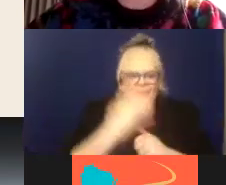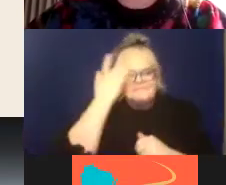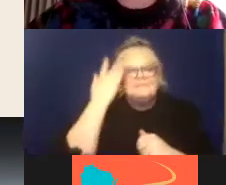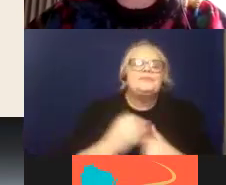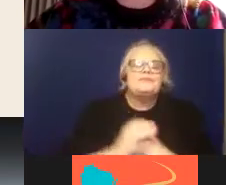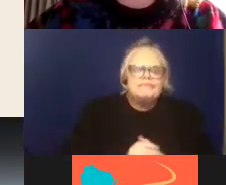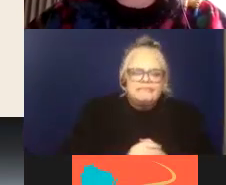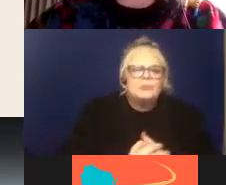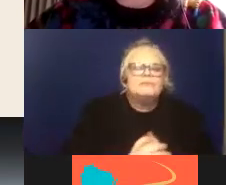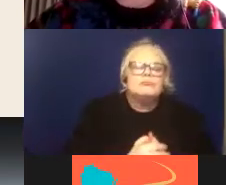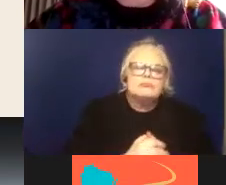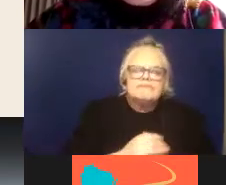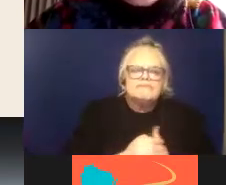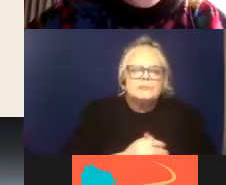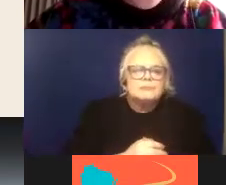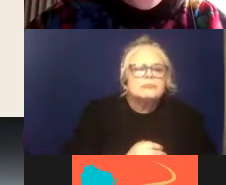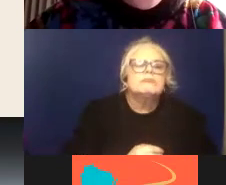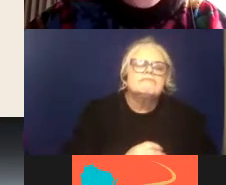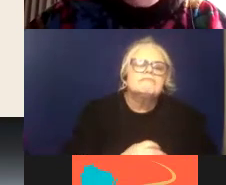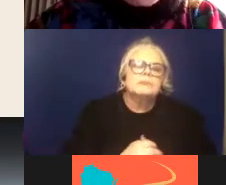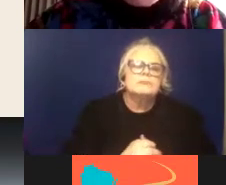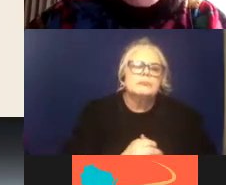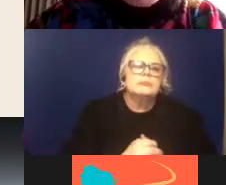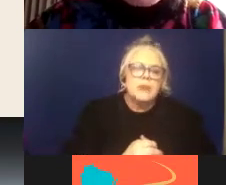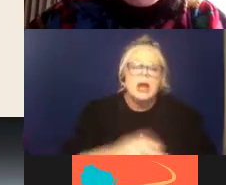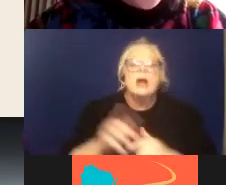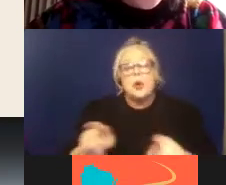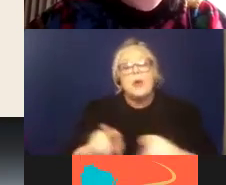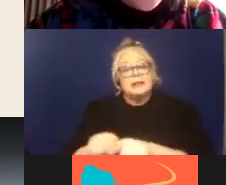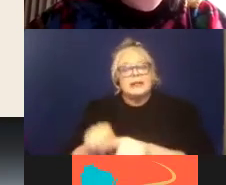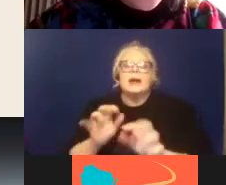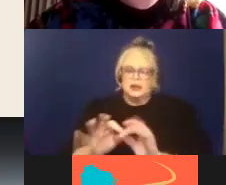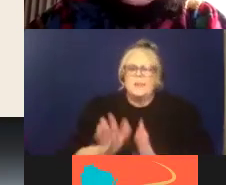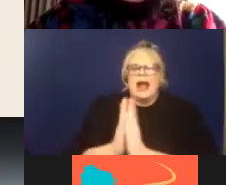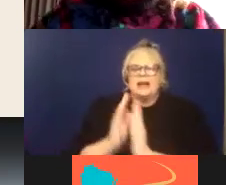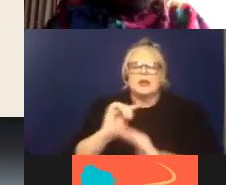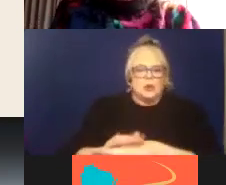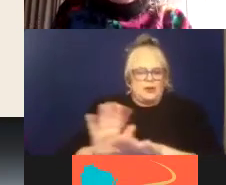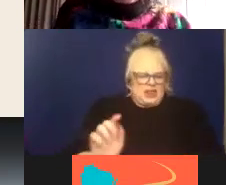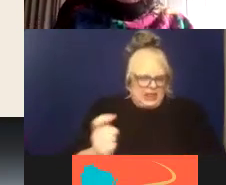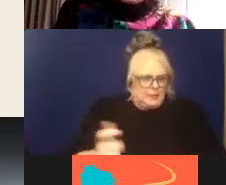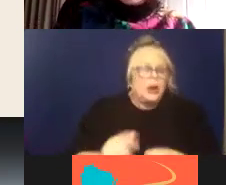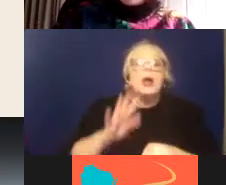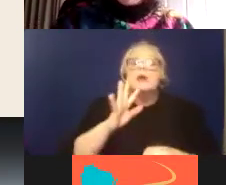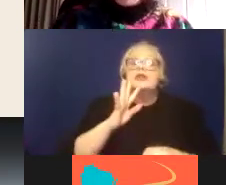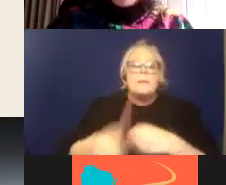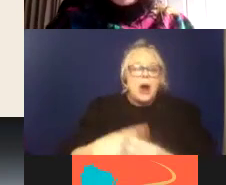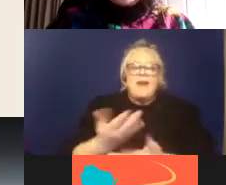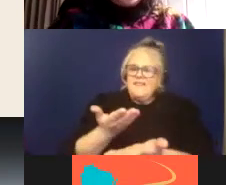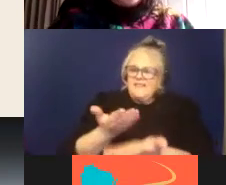Okay. So as I said, this focuses on fact-checking skills, assessing credibility of